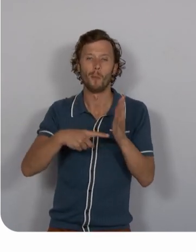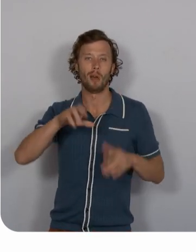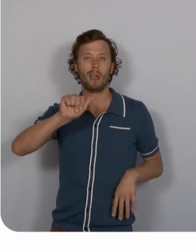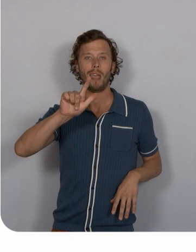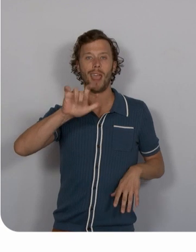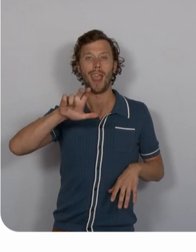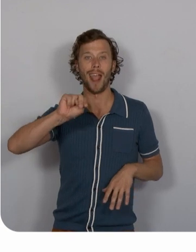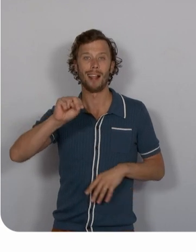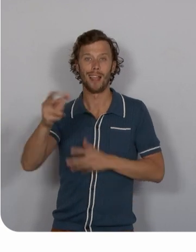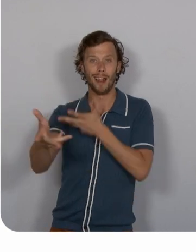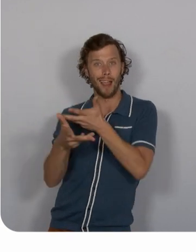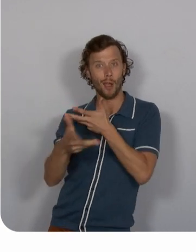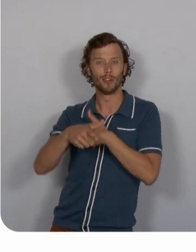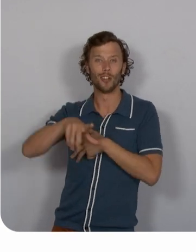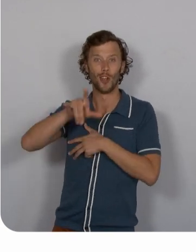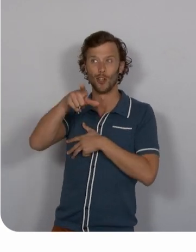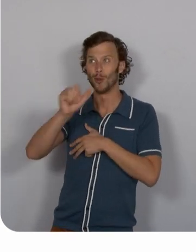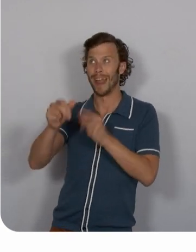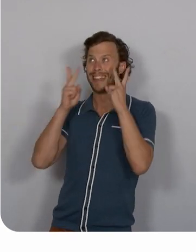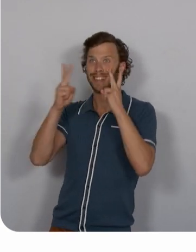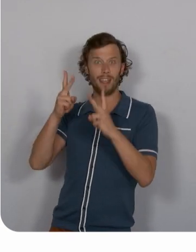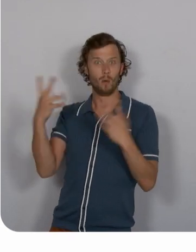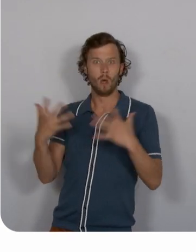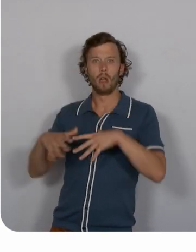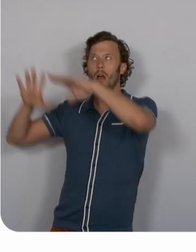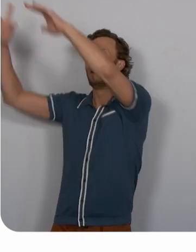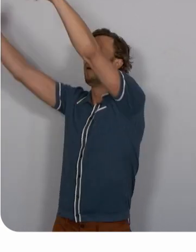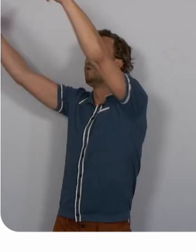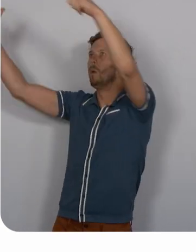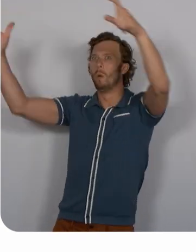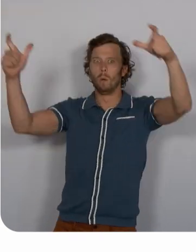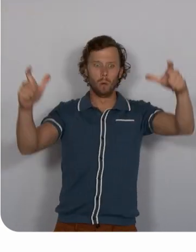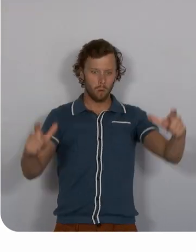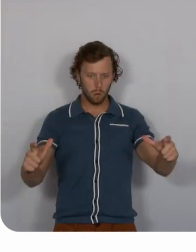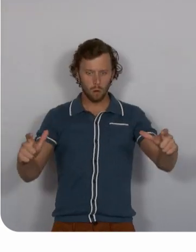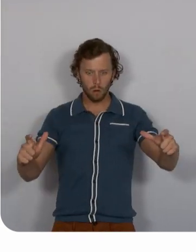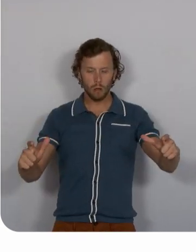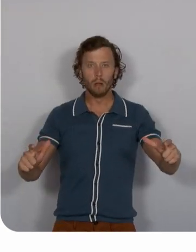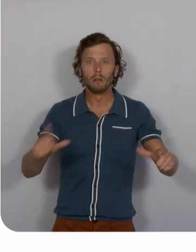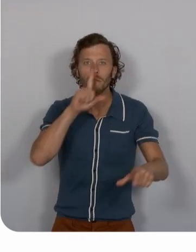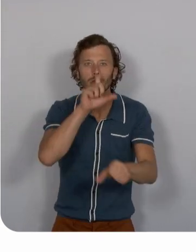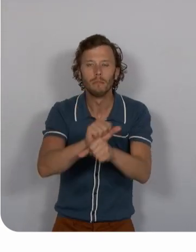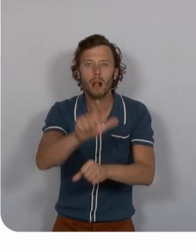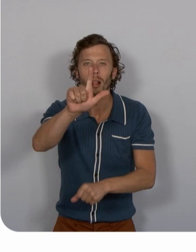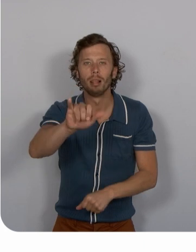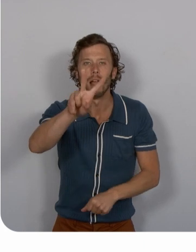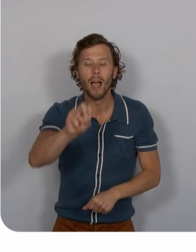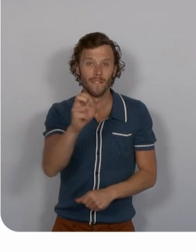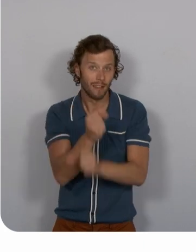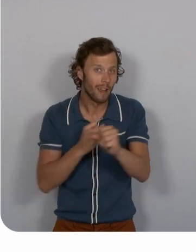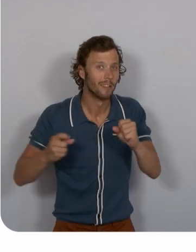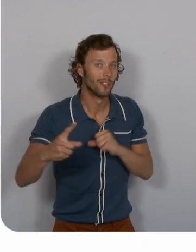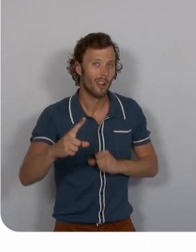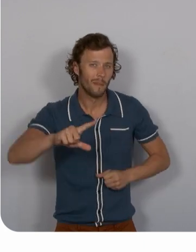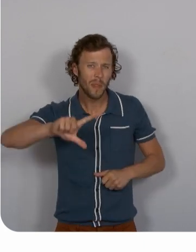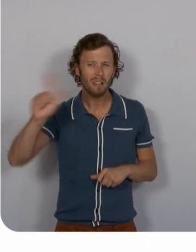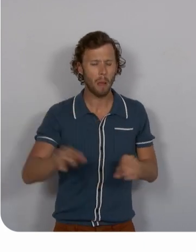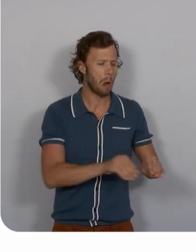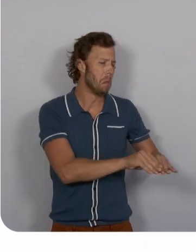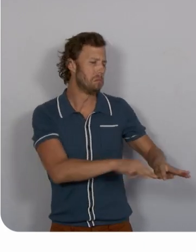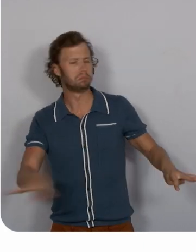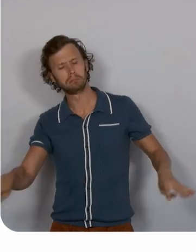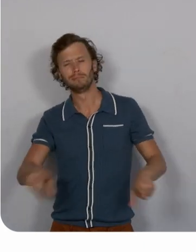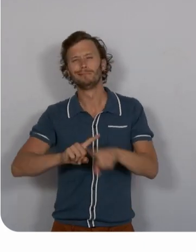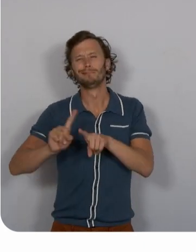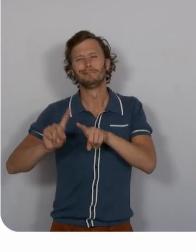ceiling and lands on your coffee table. And next year, you'll be able to customize your space with a library of augments that interact with the